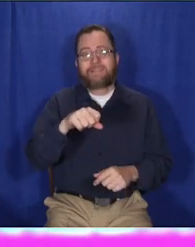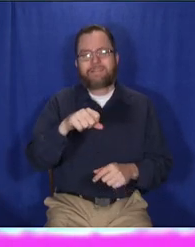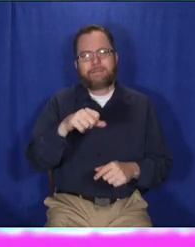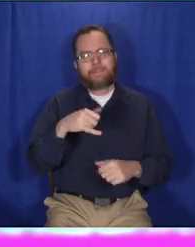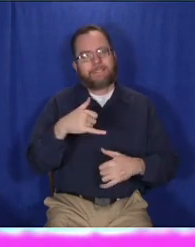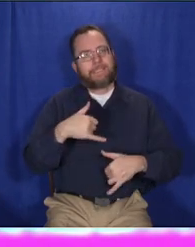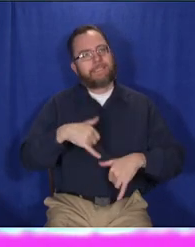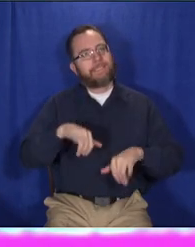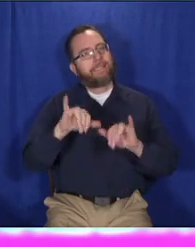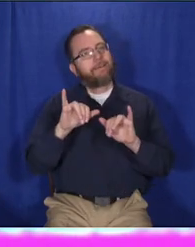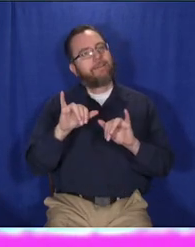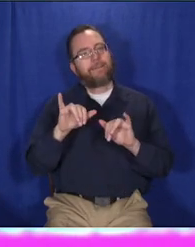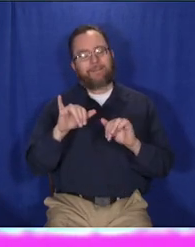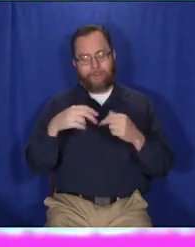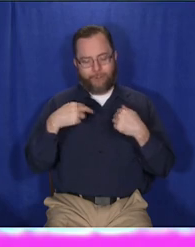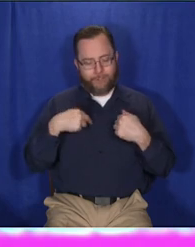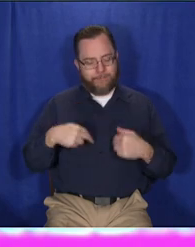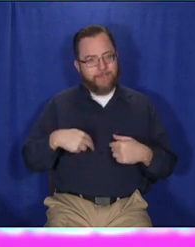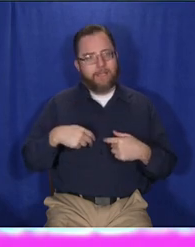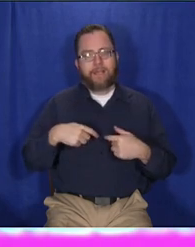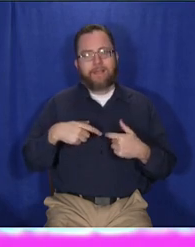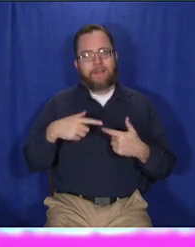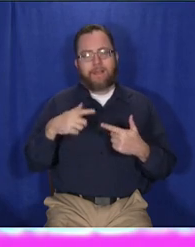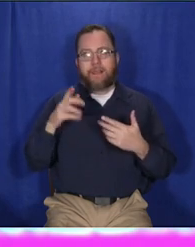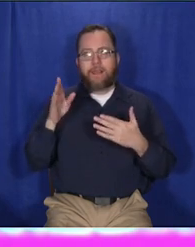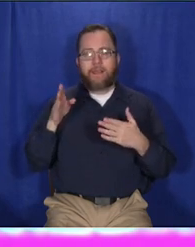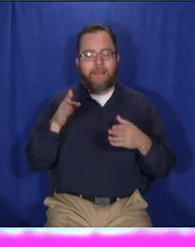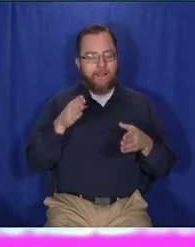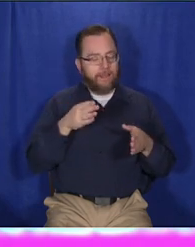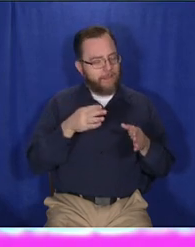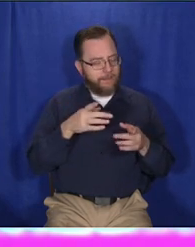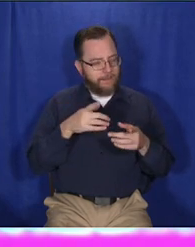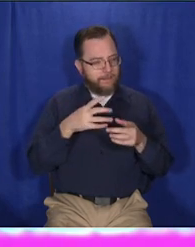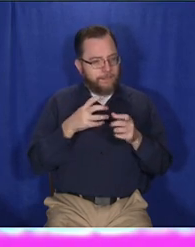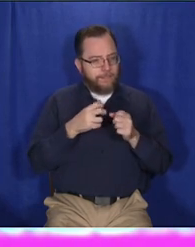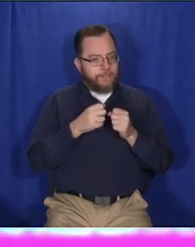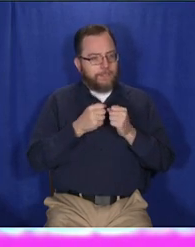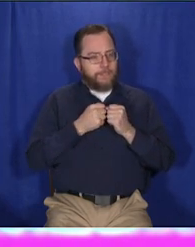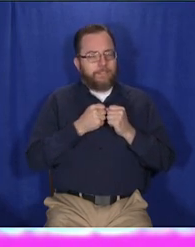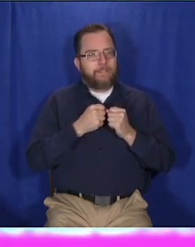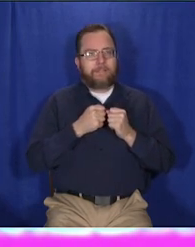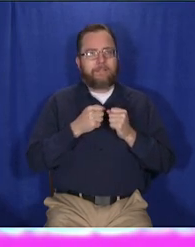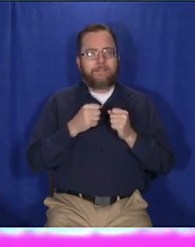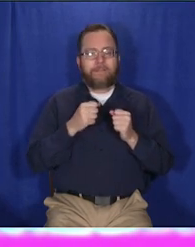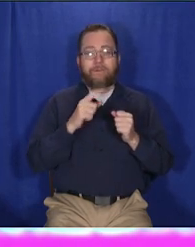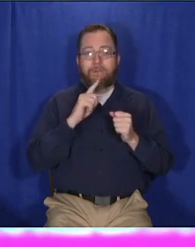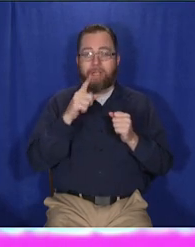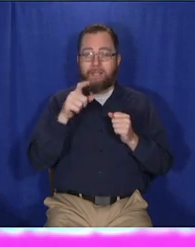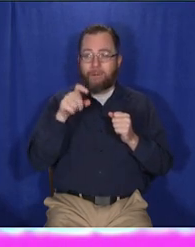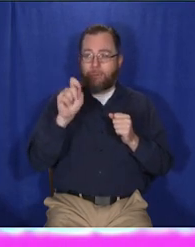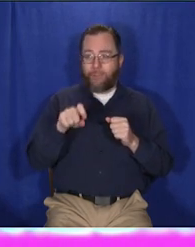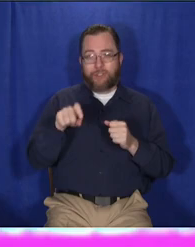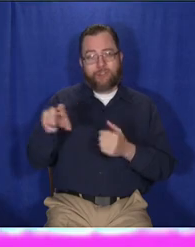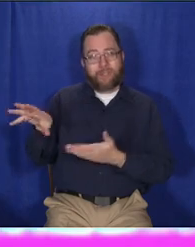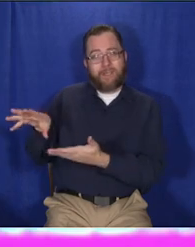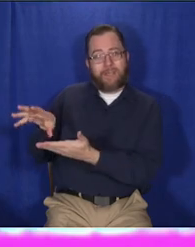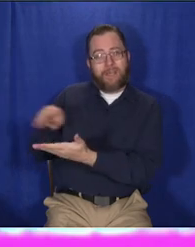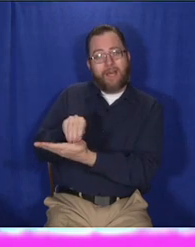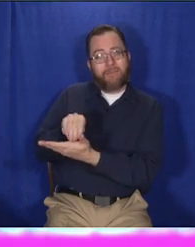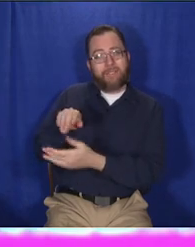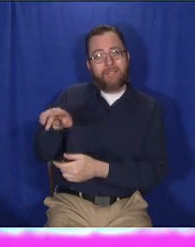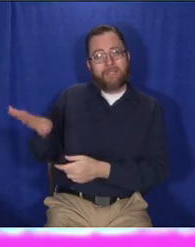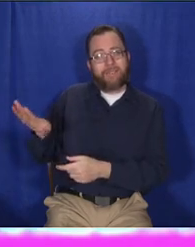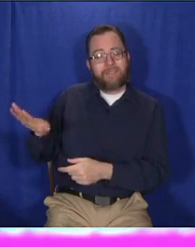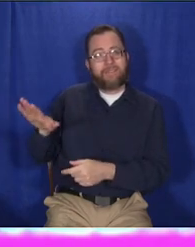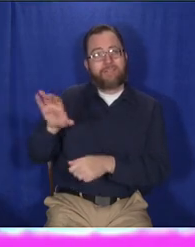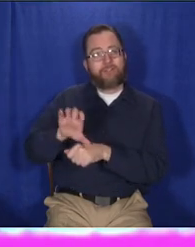drifting toward self-preservation instead of modeling what we see here in the Philippian church. And